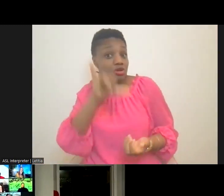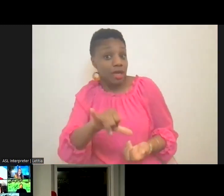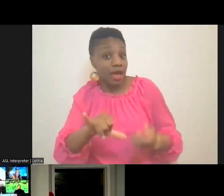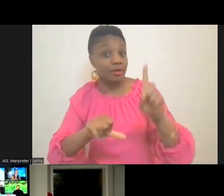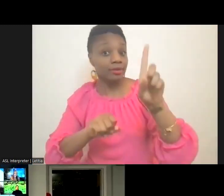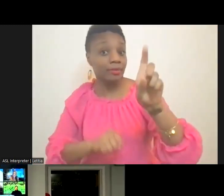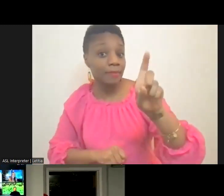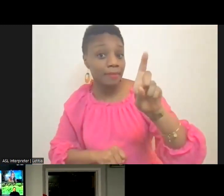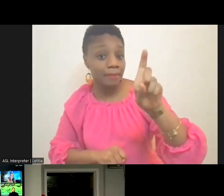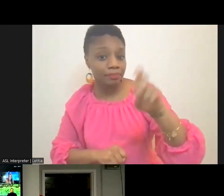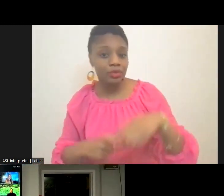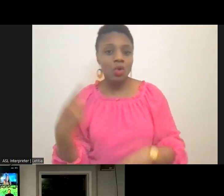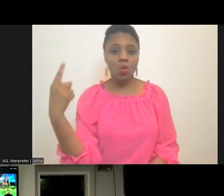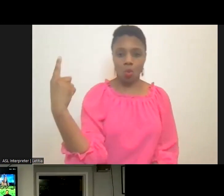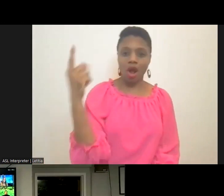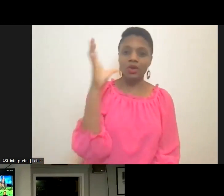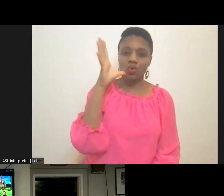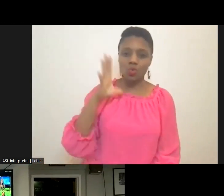Yeah, I think that would be really helpful.